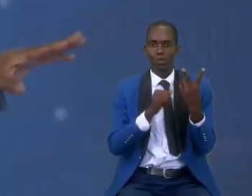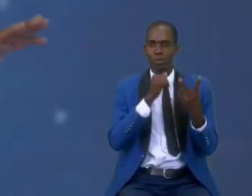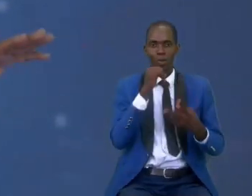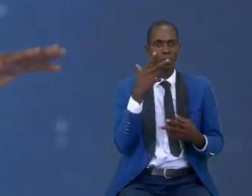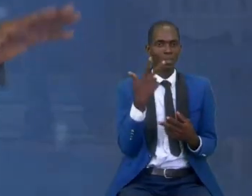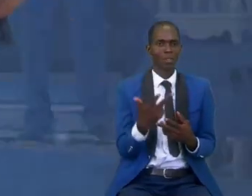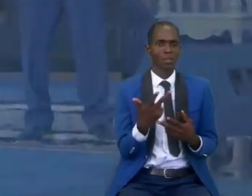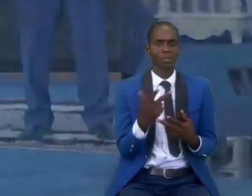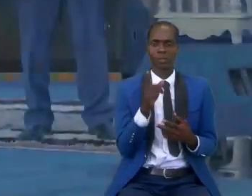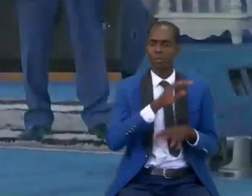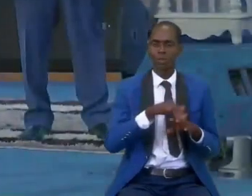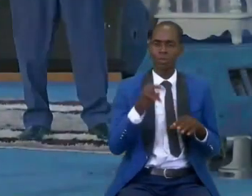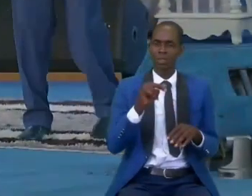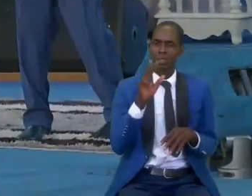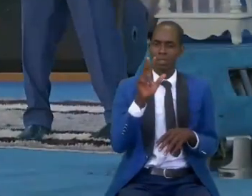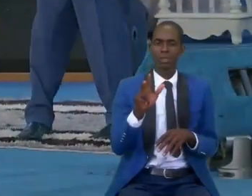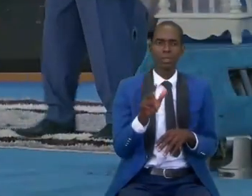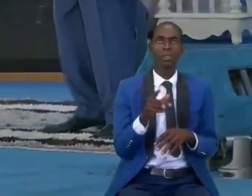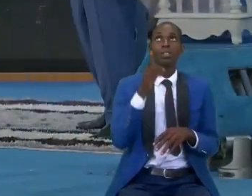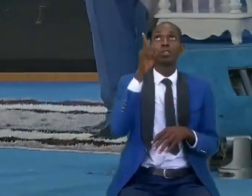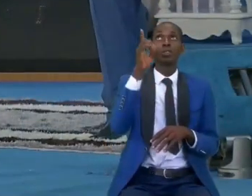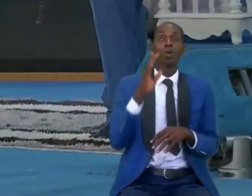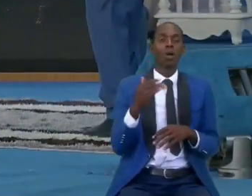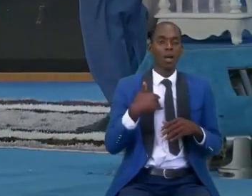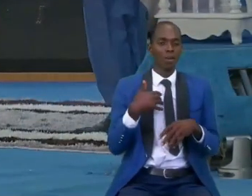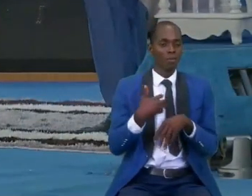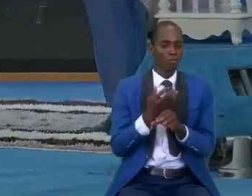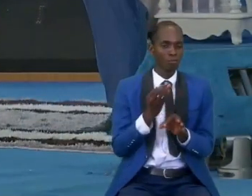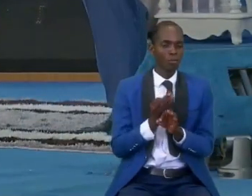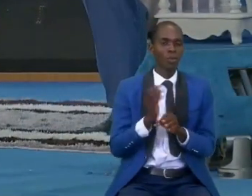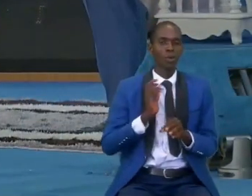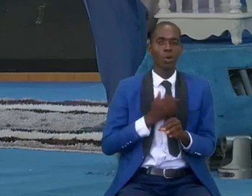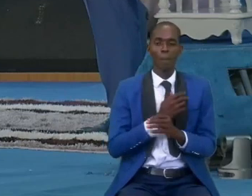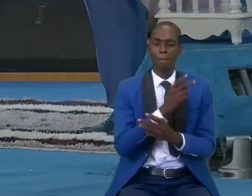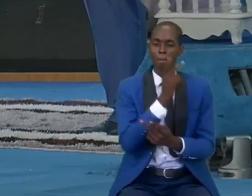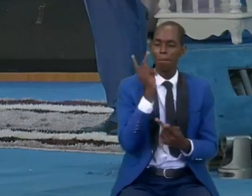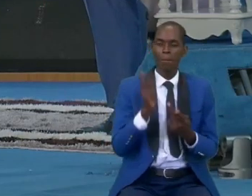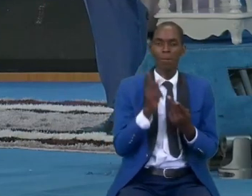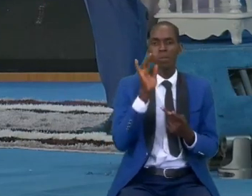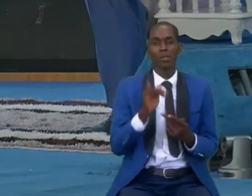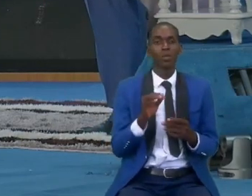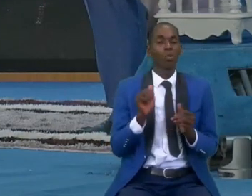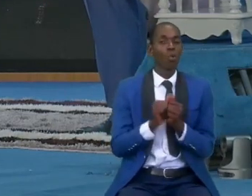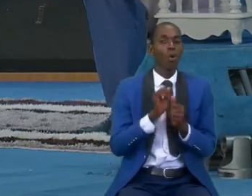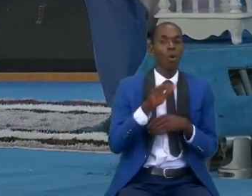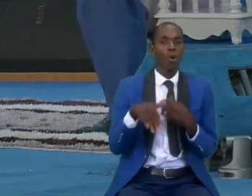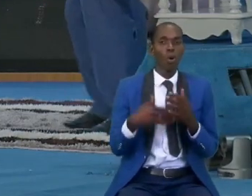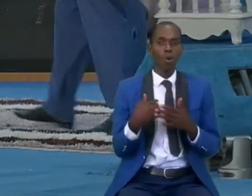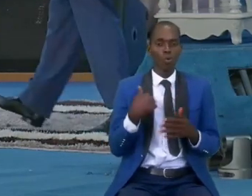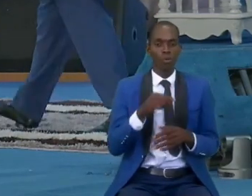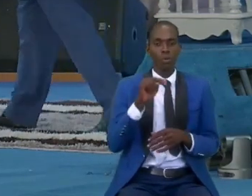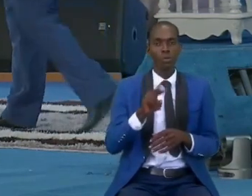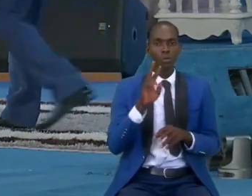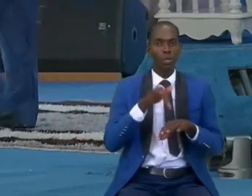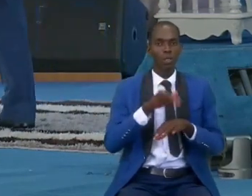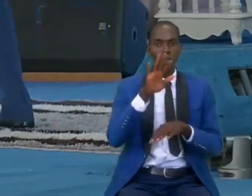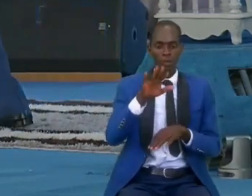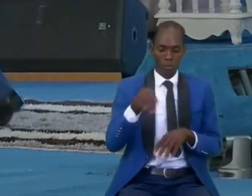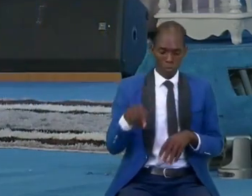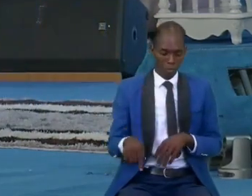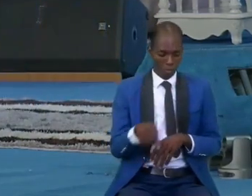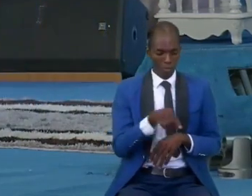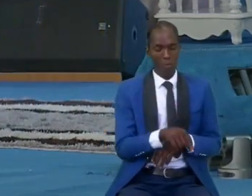perfectly, as in all we need. Have you looked at your feet? Only two. And these two, they are enough. And they run